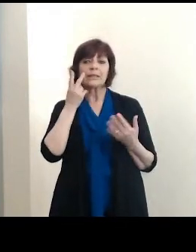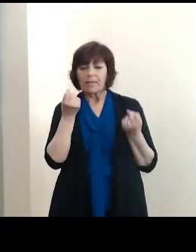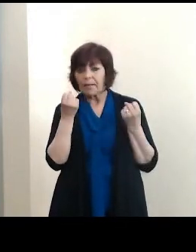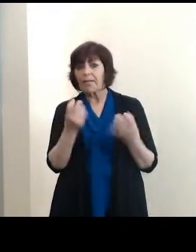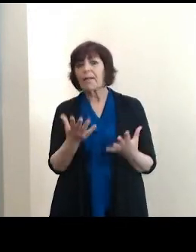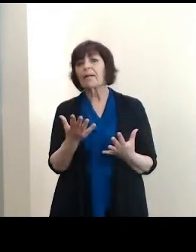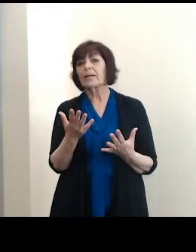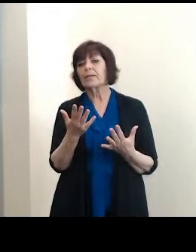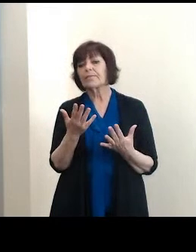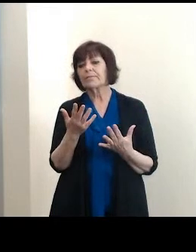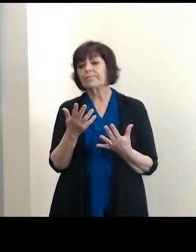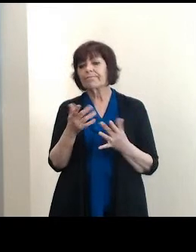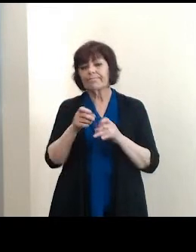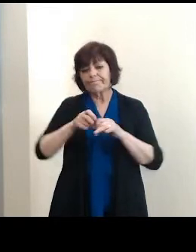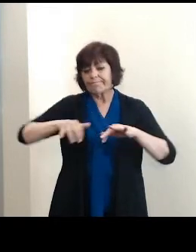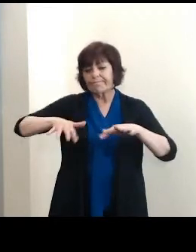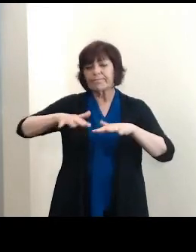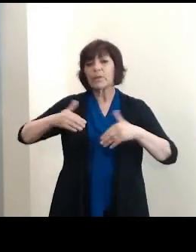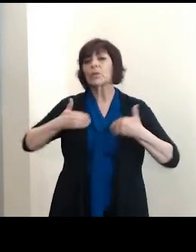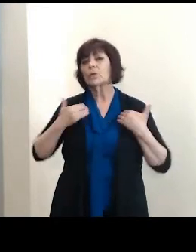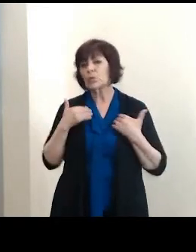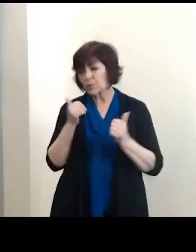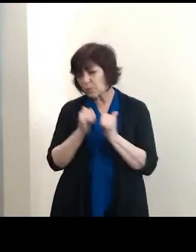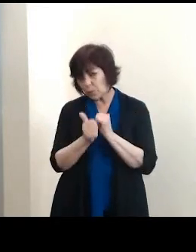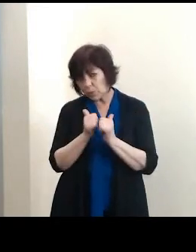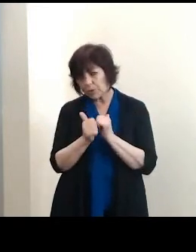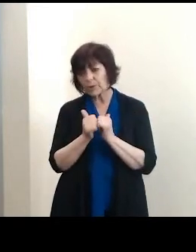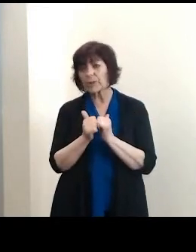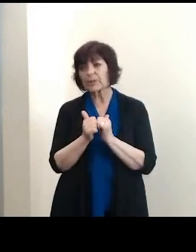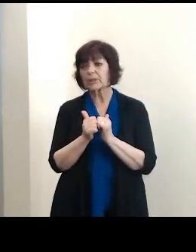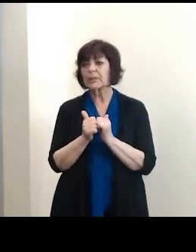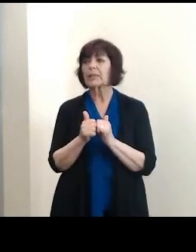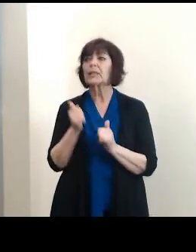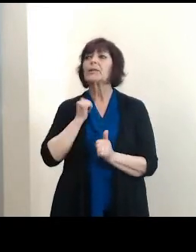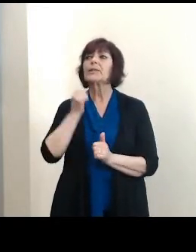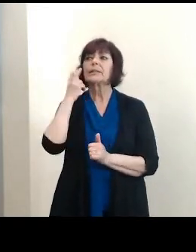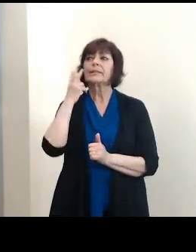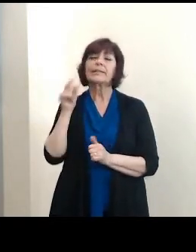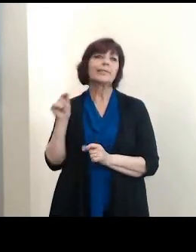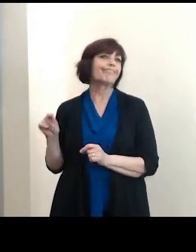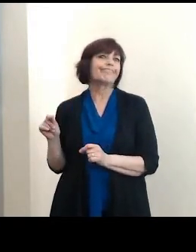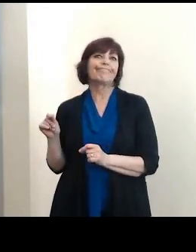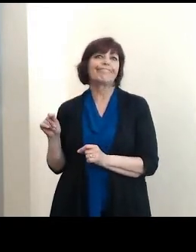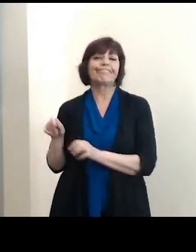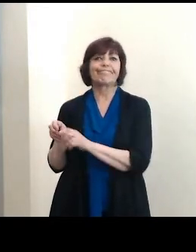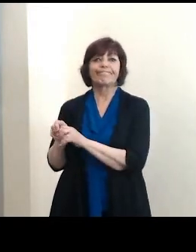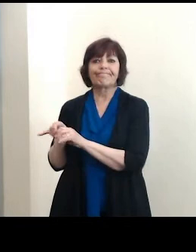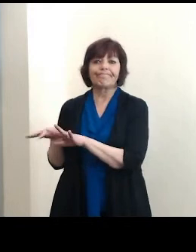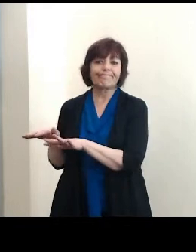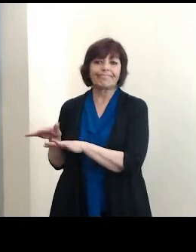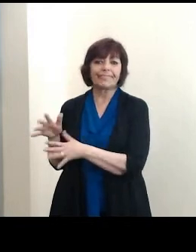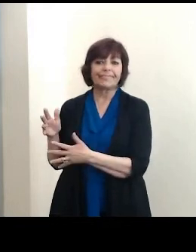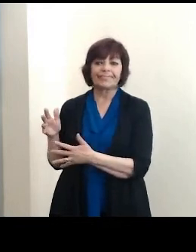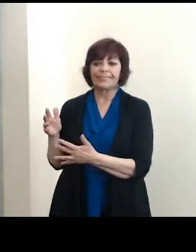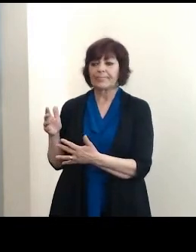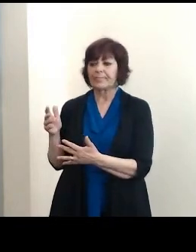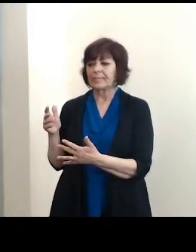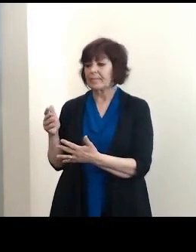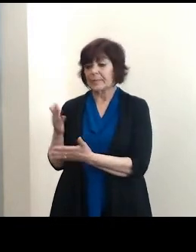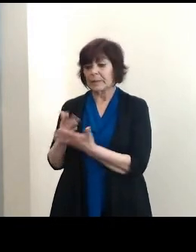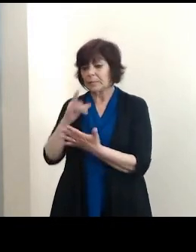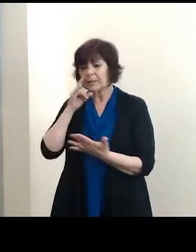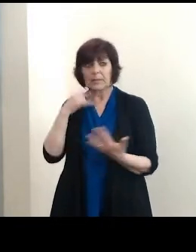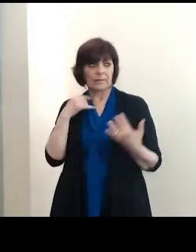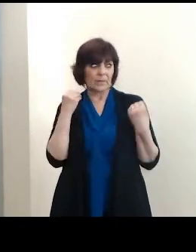of transmission within youth sports. We see, sometimes kids have no idea where